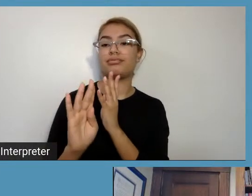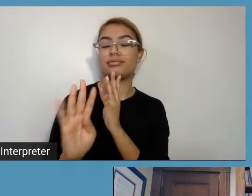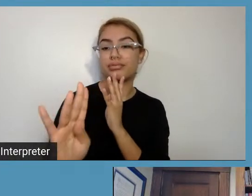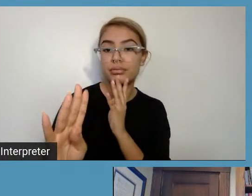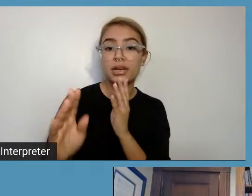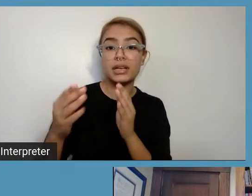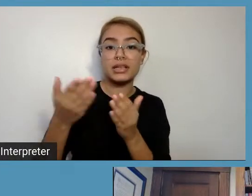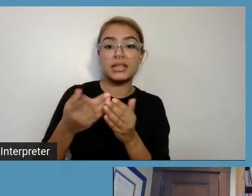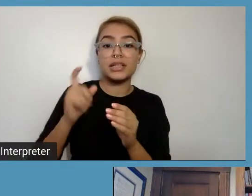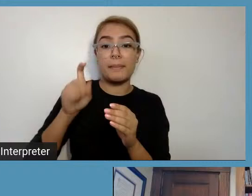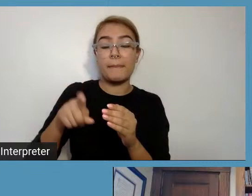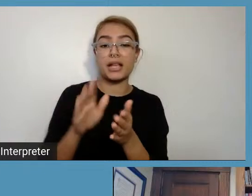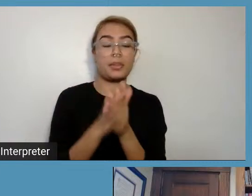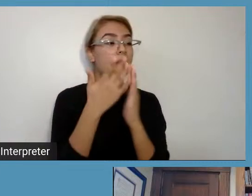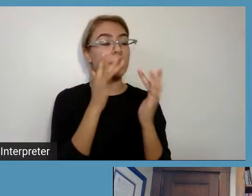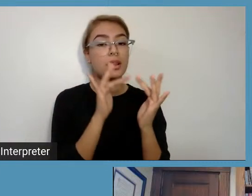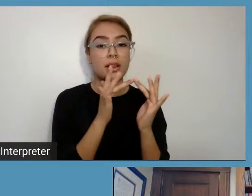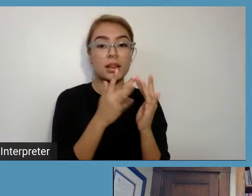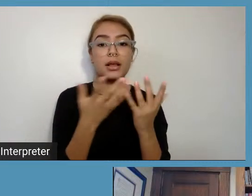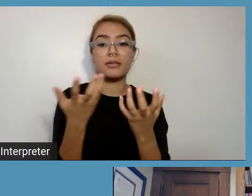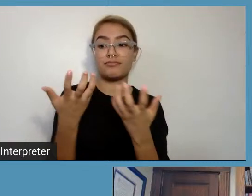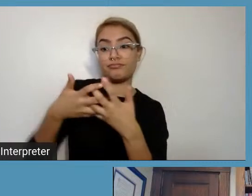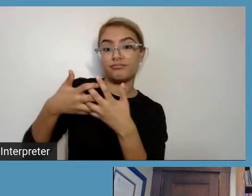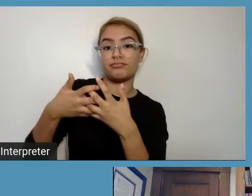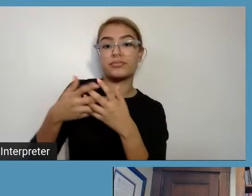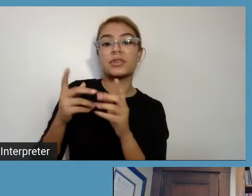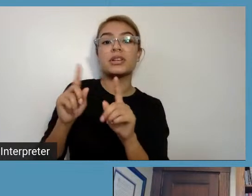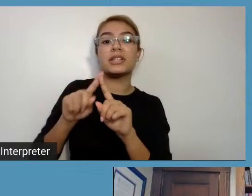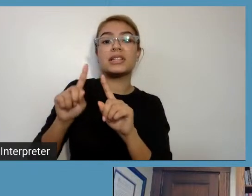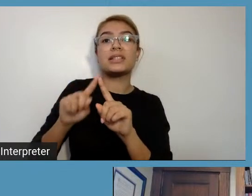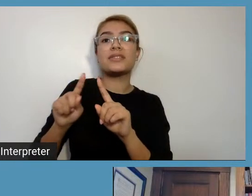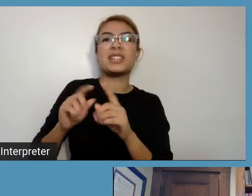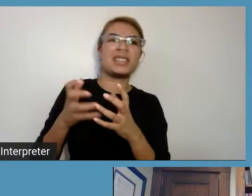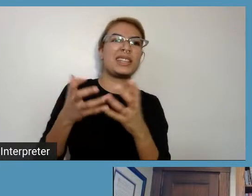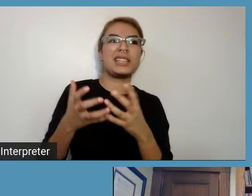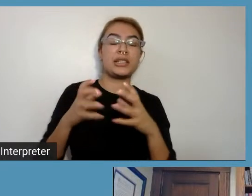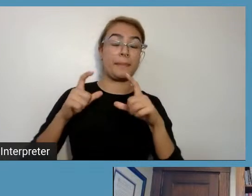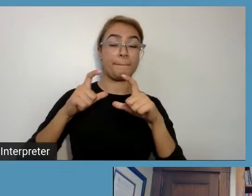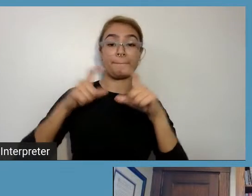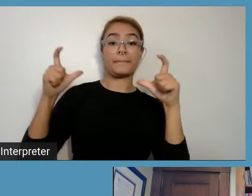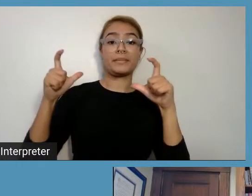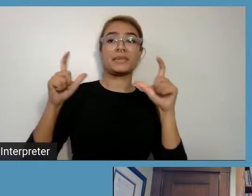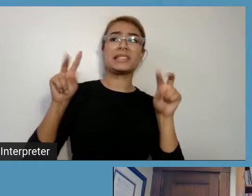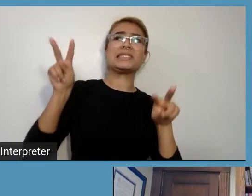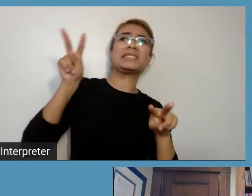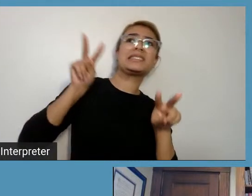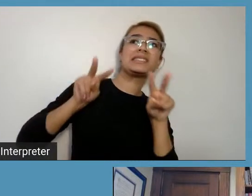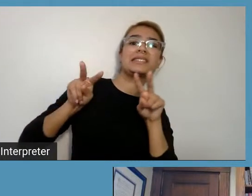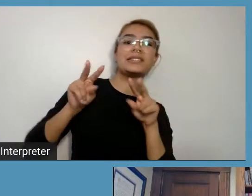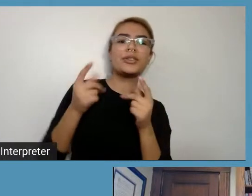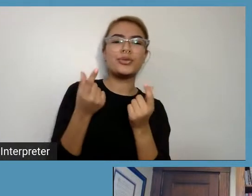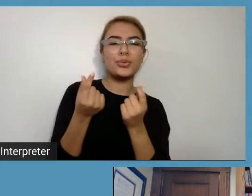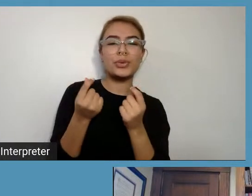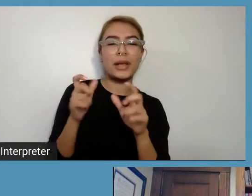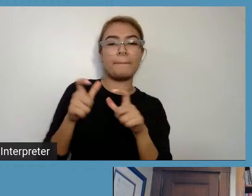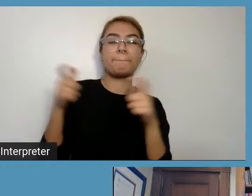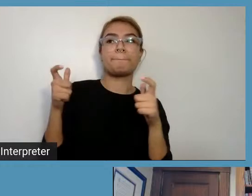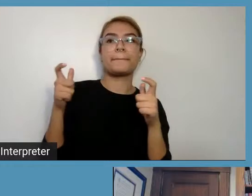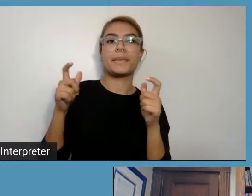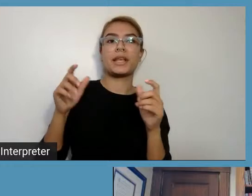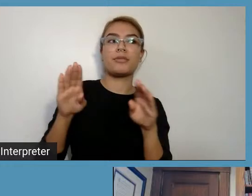digitized that, fit into that. And if there's things that are bigger, we'll do that in just, a big open